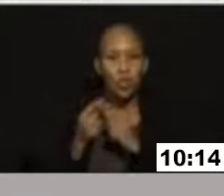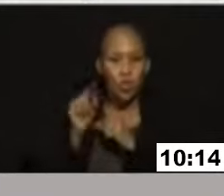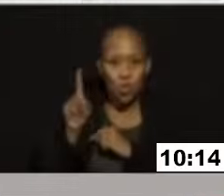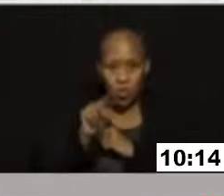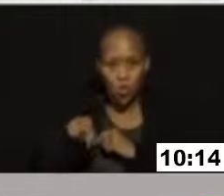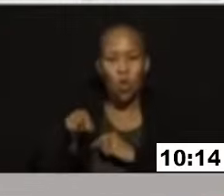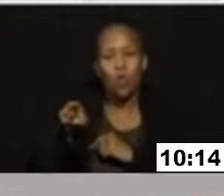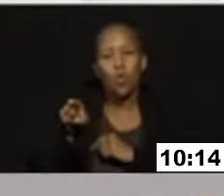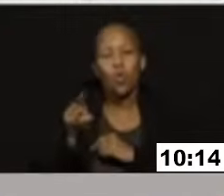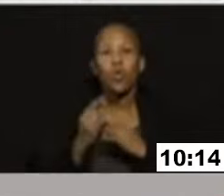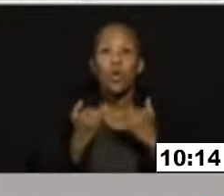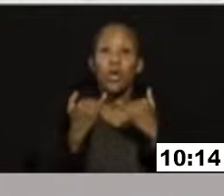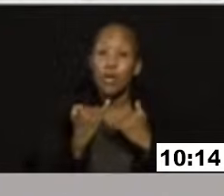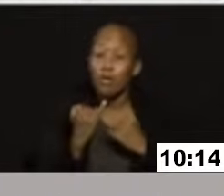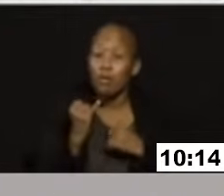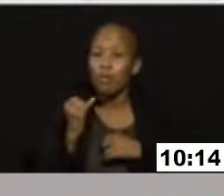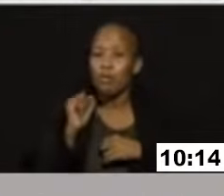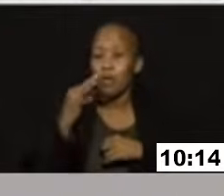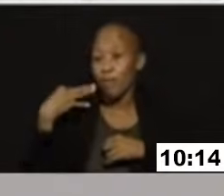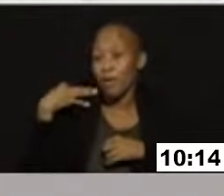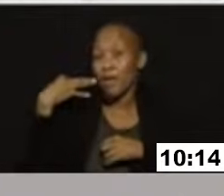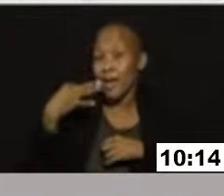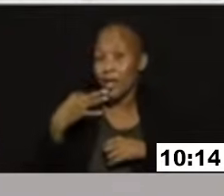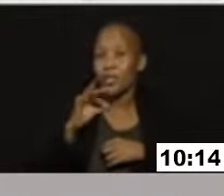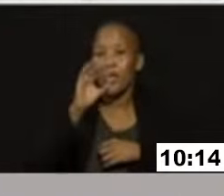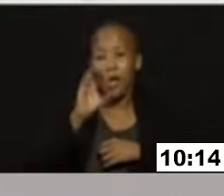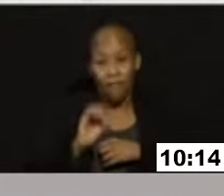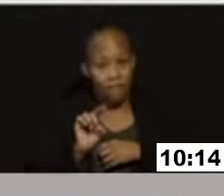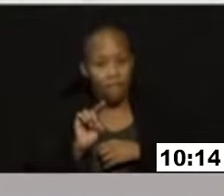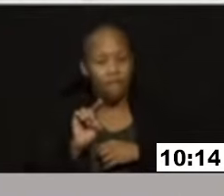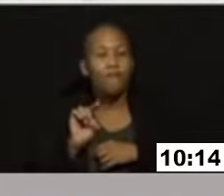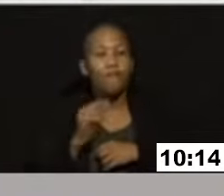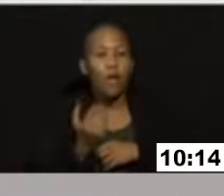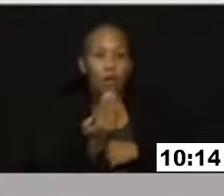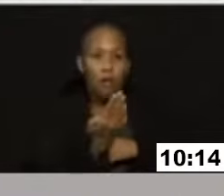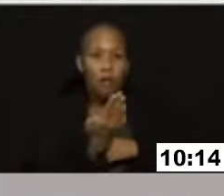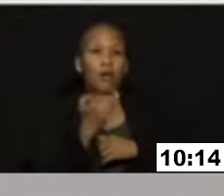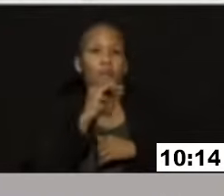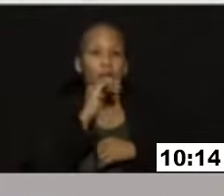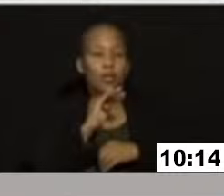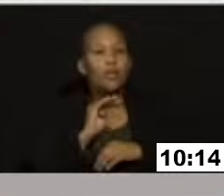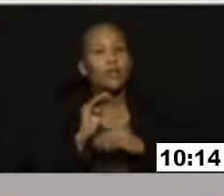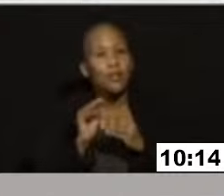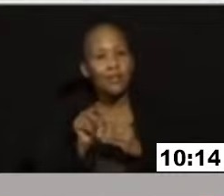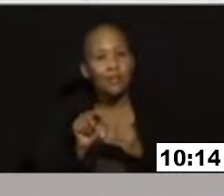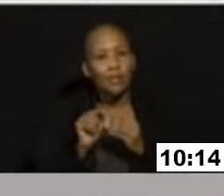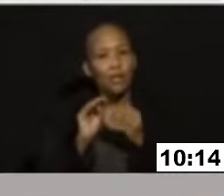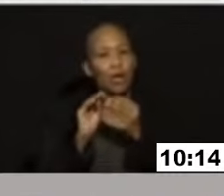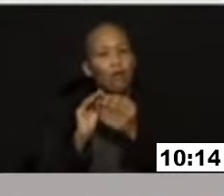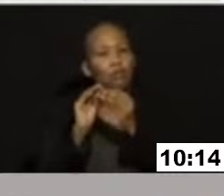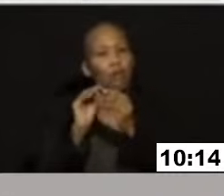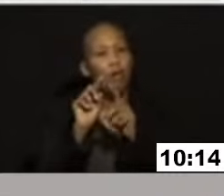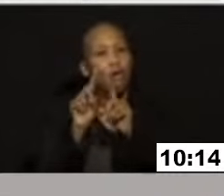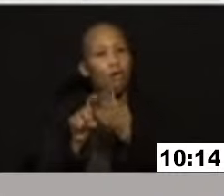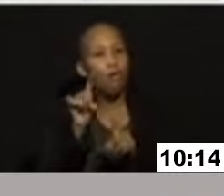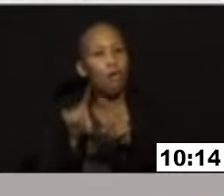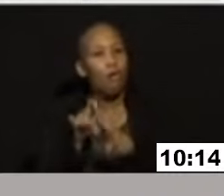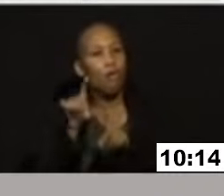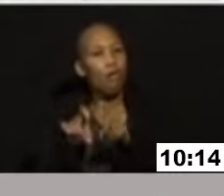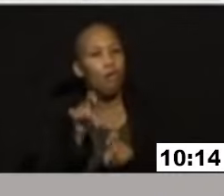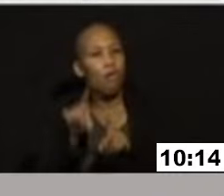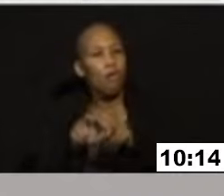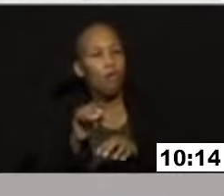a defective application before you is a remedy that asks for cross-examination. You're not told why